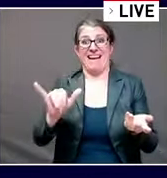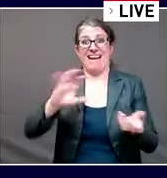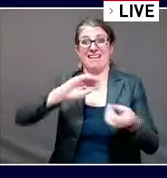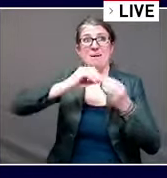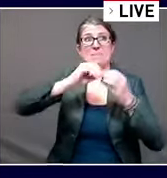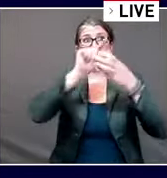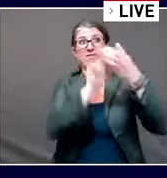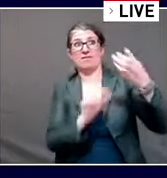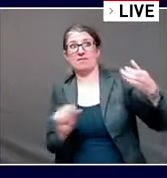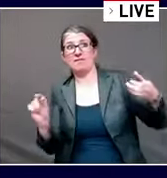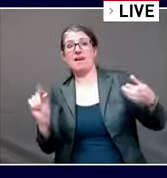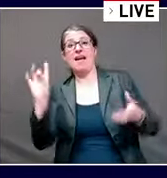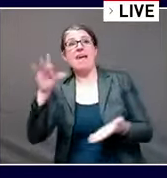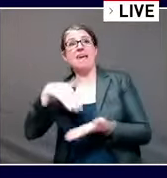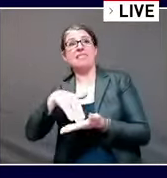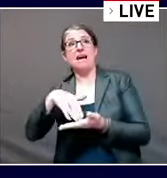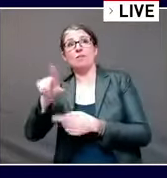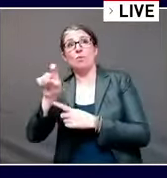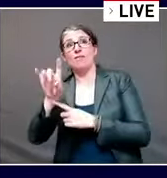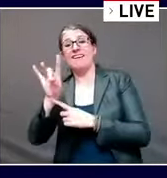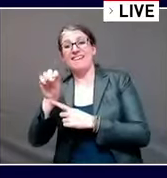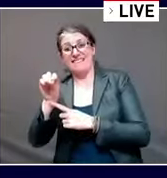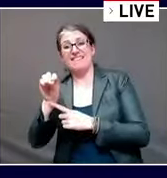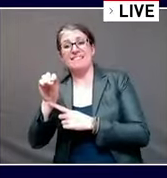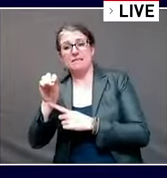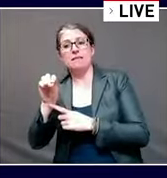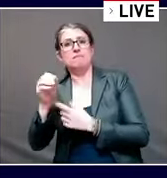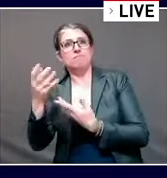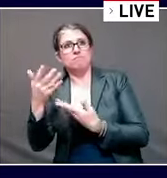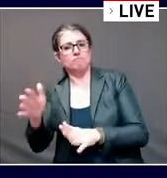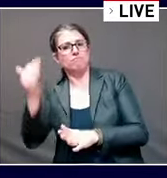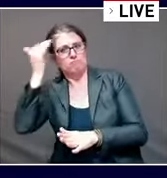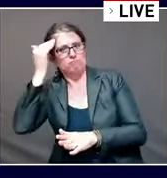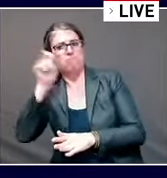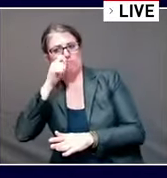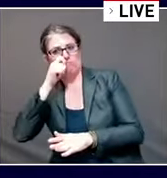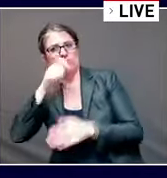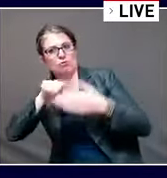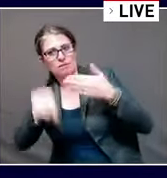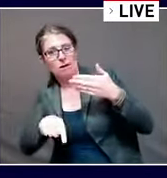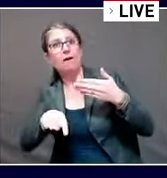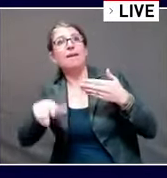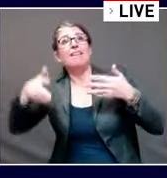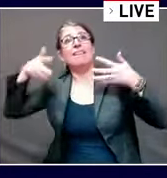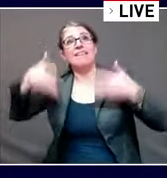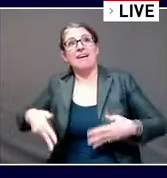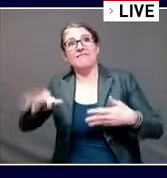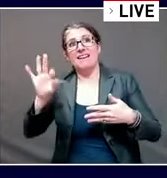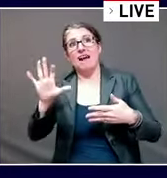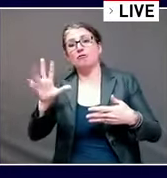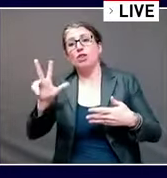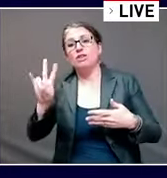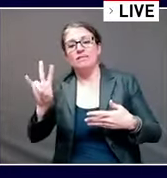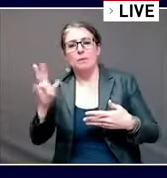8,180 are confirmed cases and 937 are probable cases. As I mentioned a moment